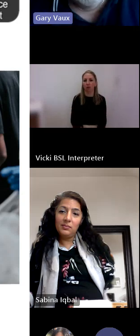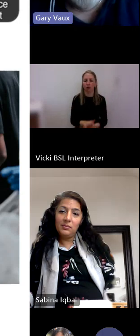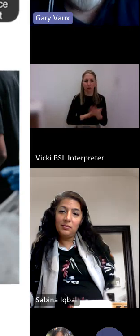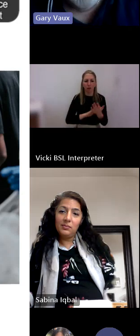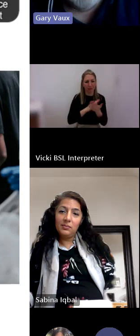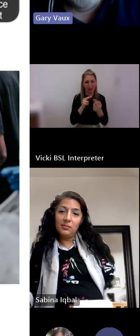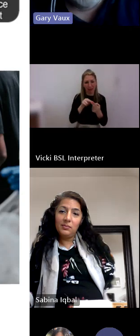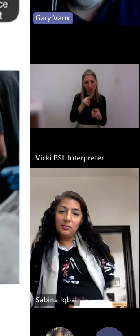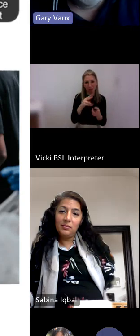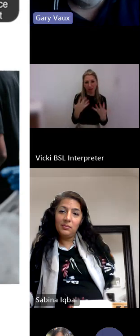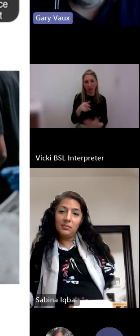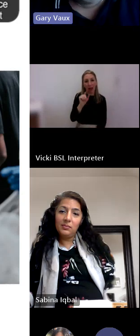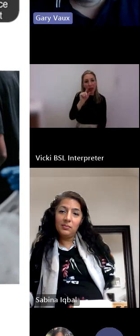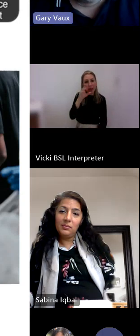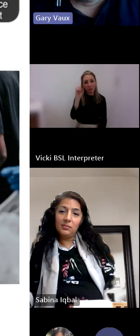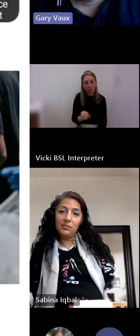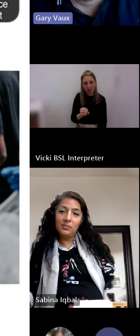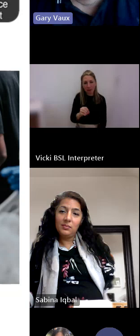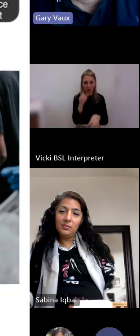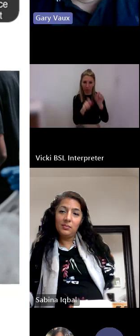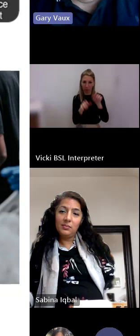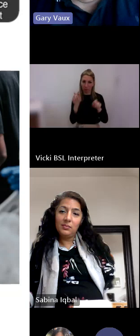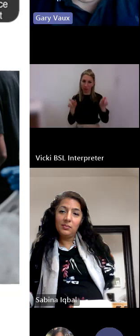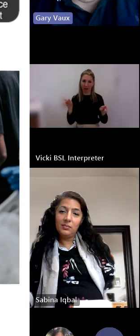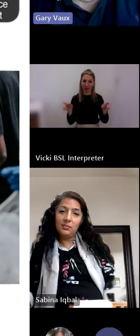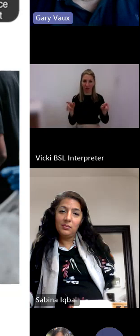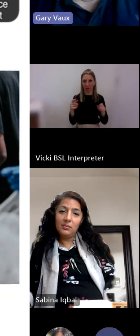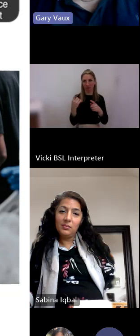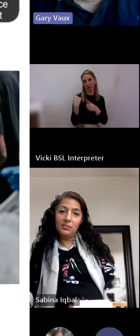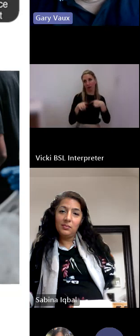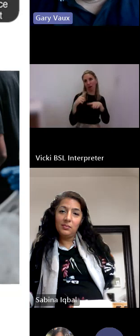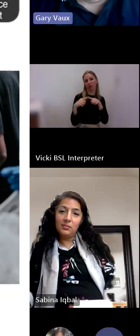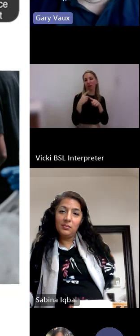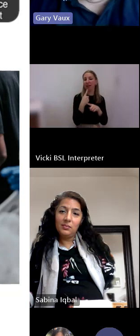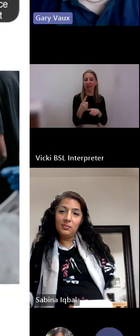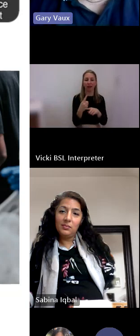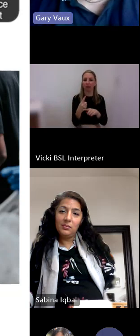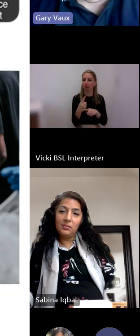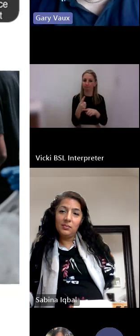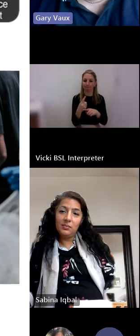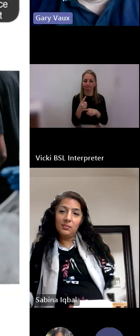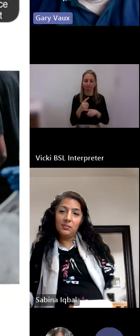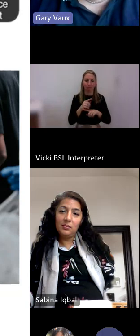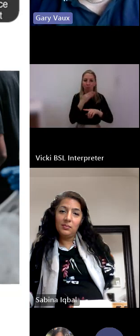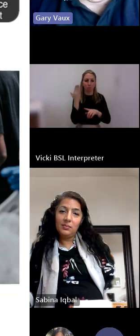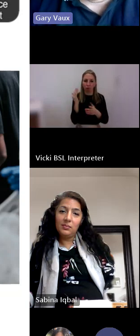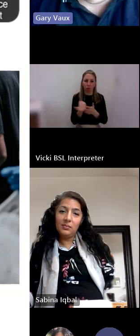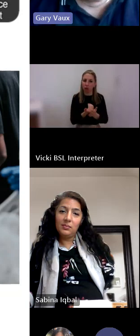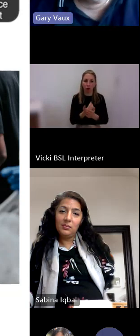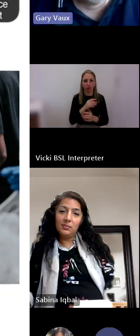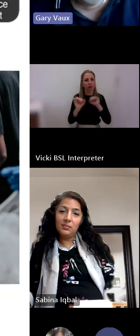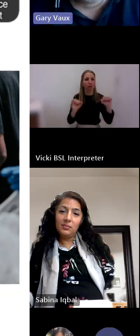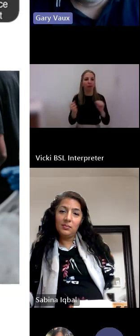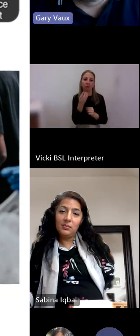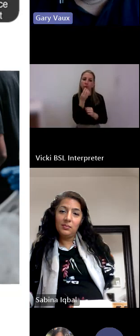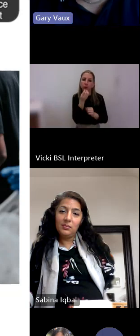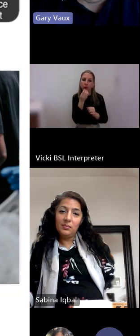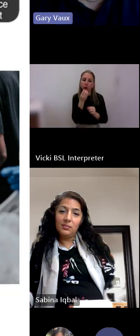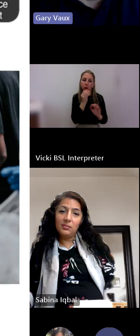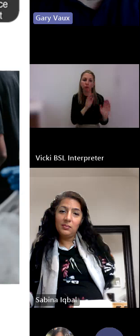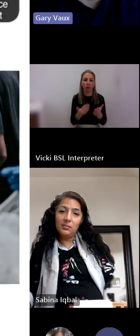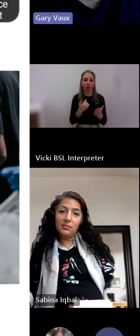11% of the population in 22-23 said that they were insecure in their food supply. They